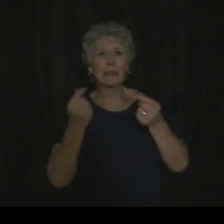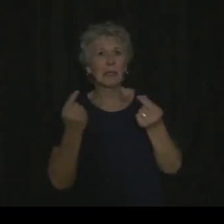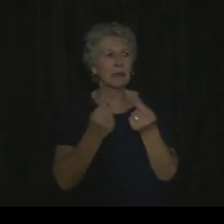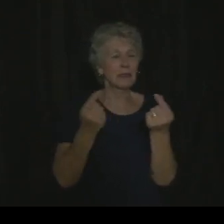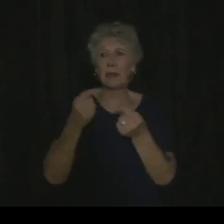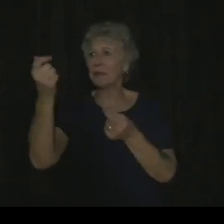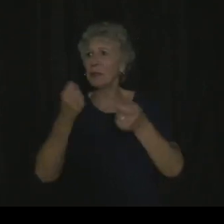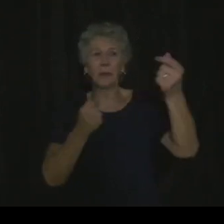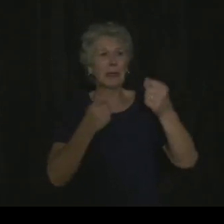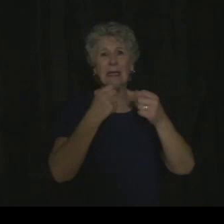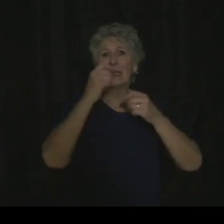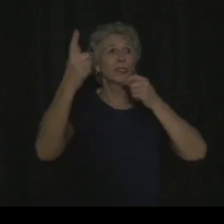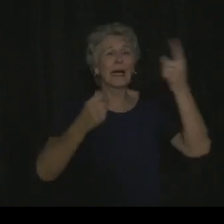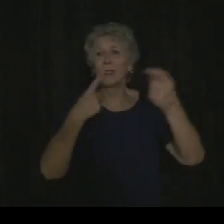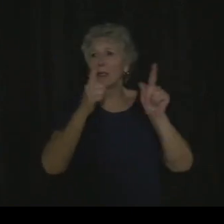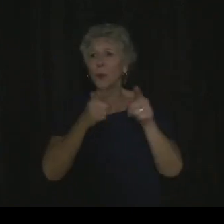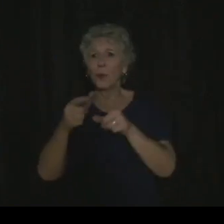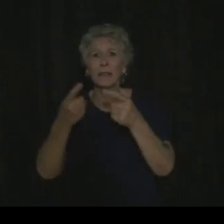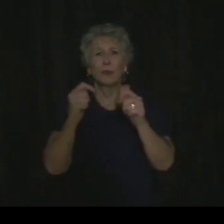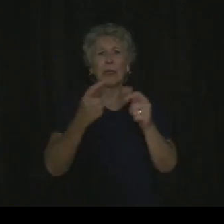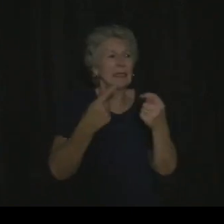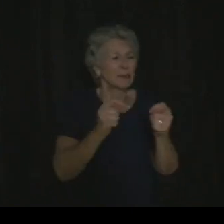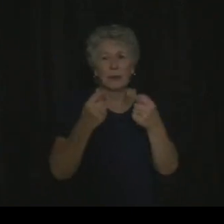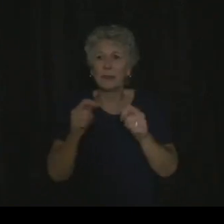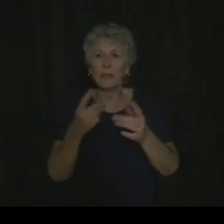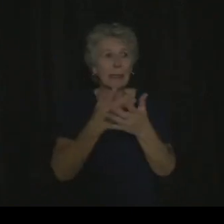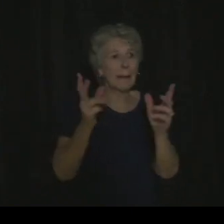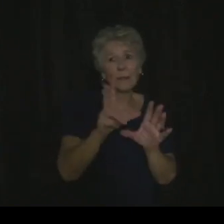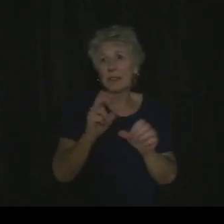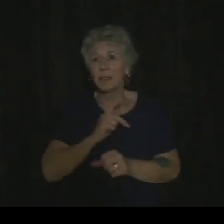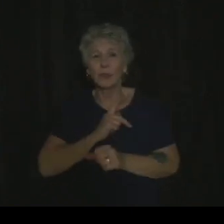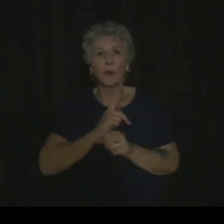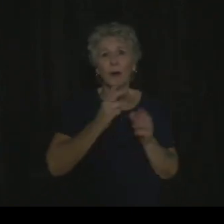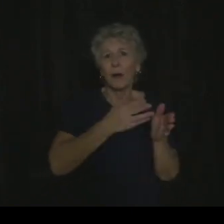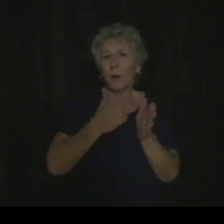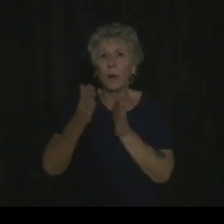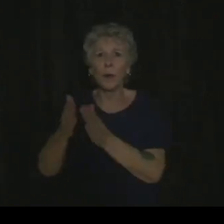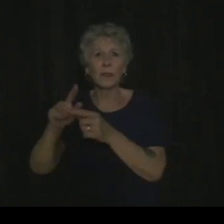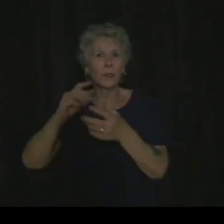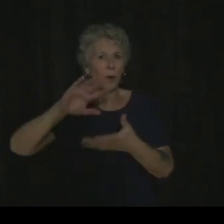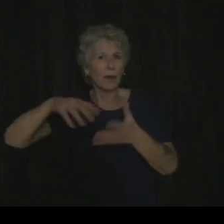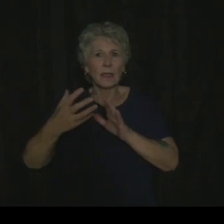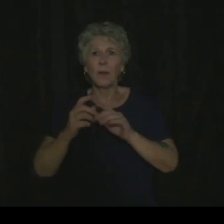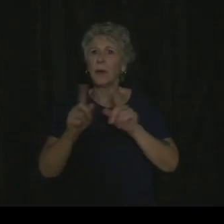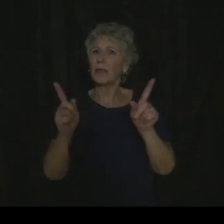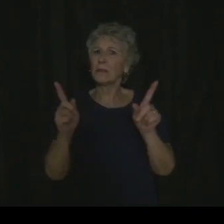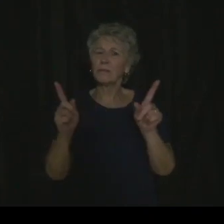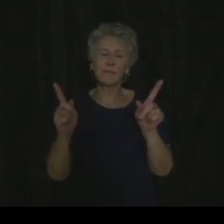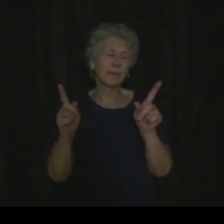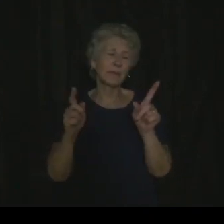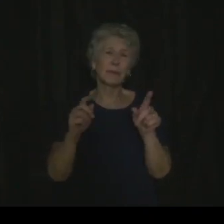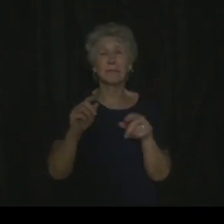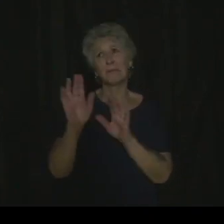pulling strings and shouting orders, trying desperately to restore order to the chaos. But alas, poor